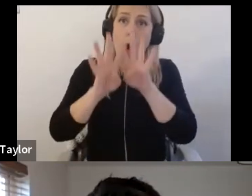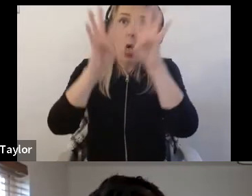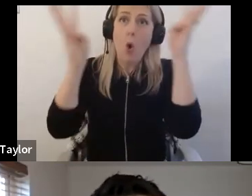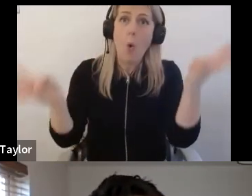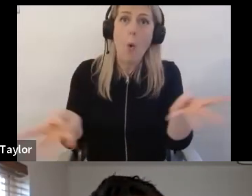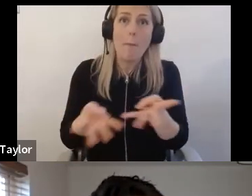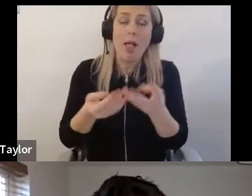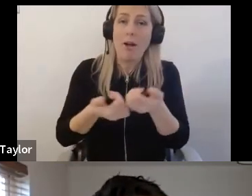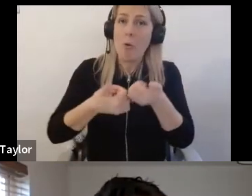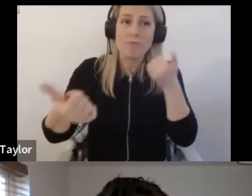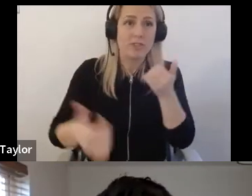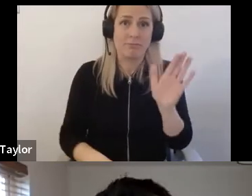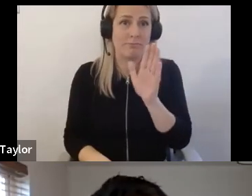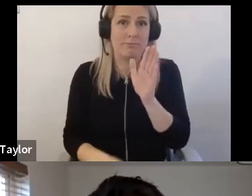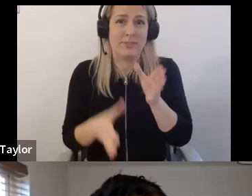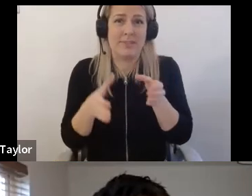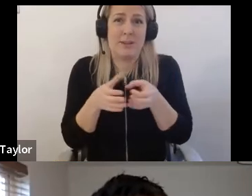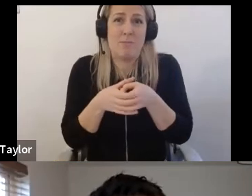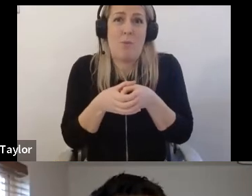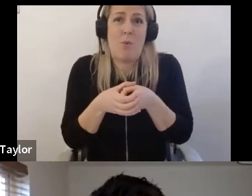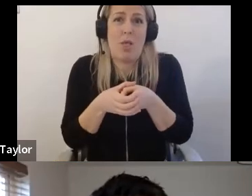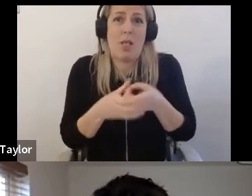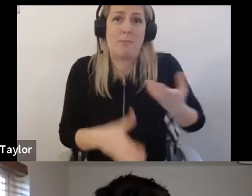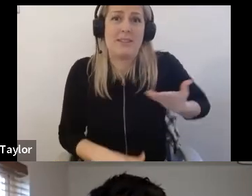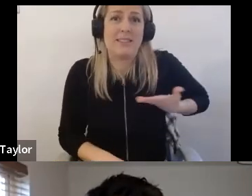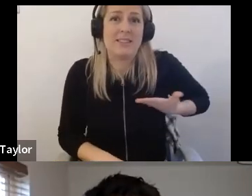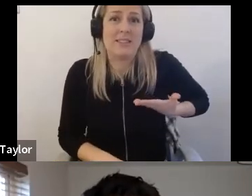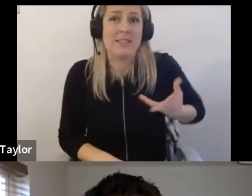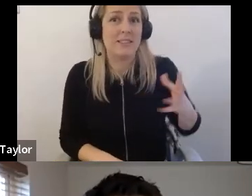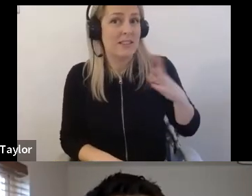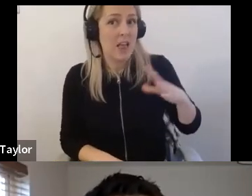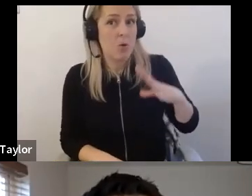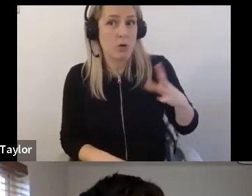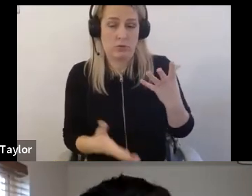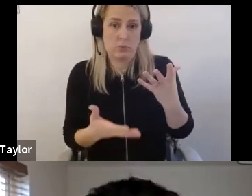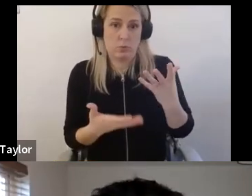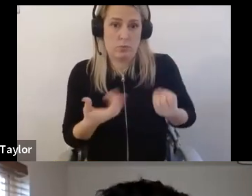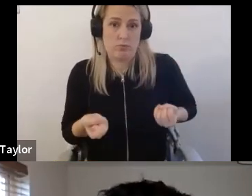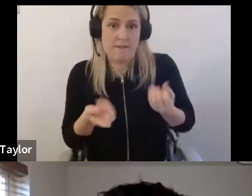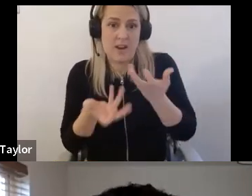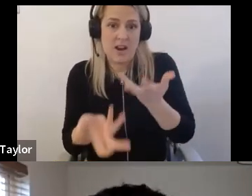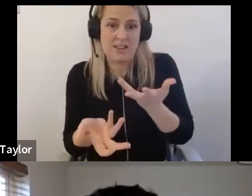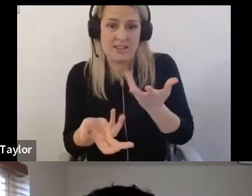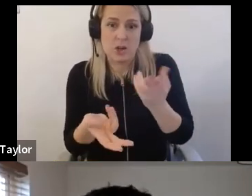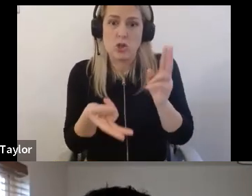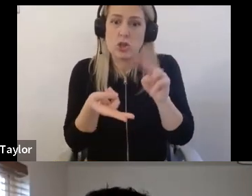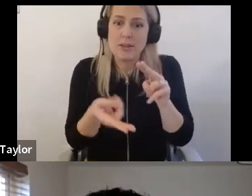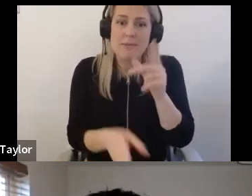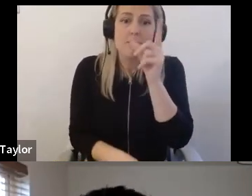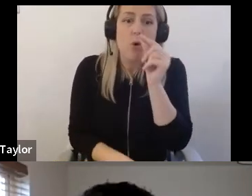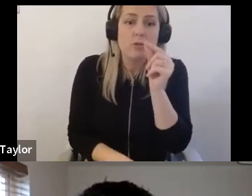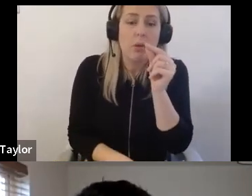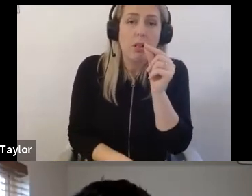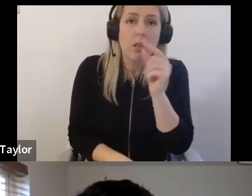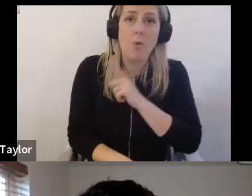to support as many users as they can, as cheaply as they can, because the cheaper they make it, the more widely available it is. And we